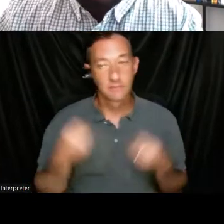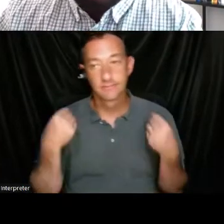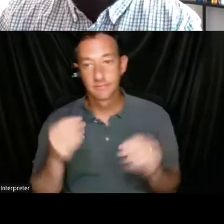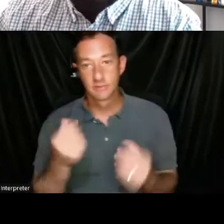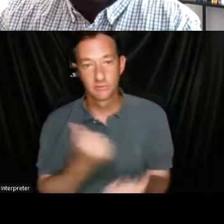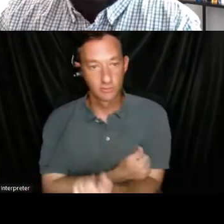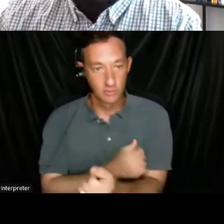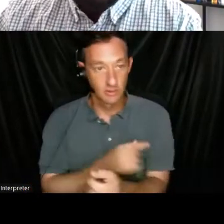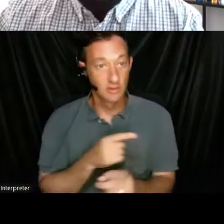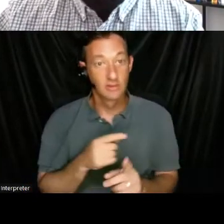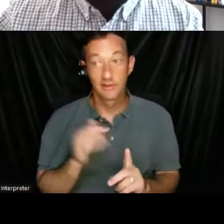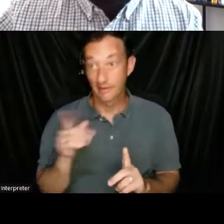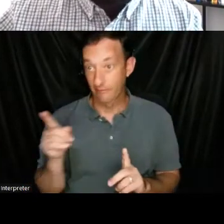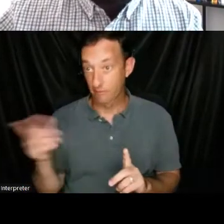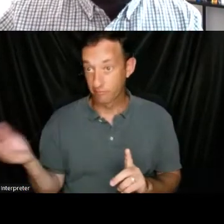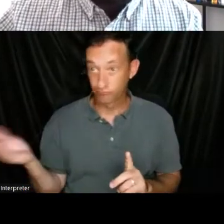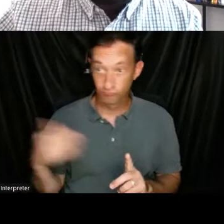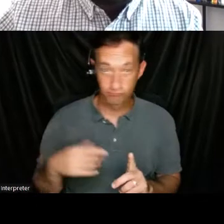not apply.